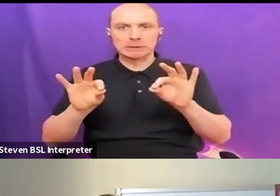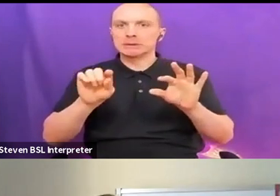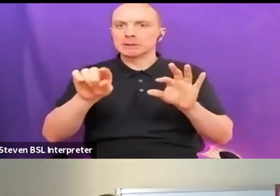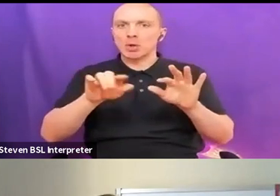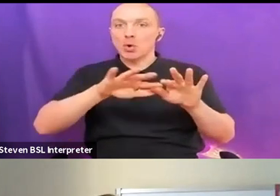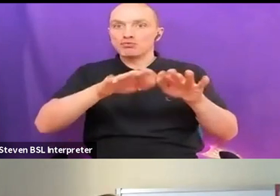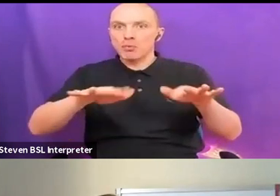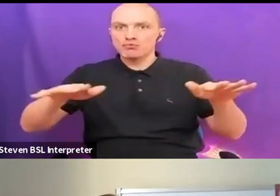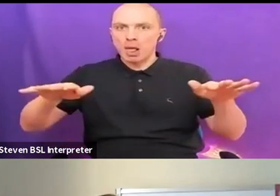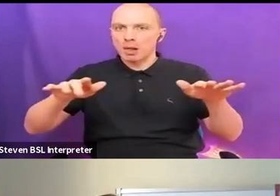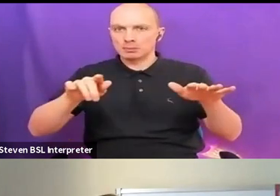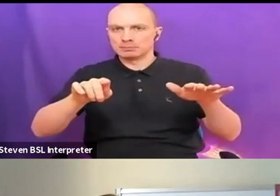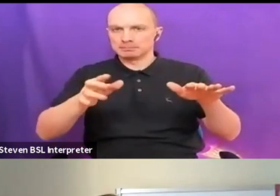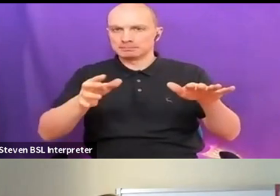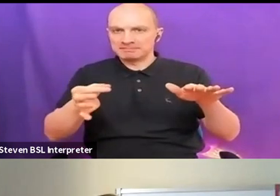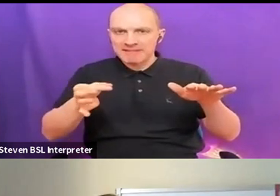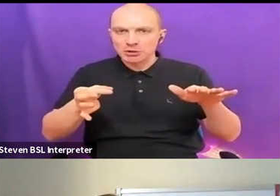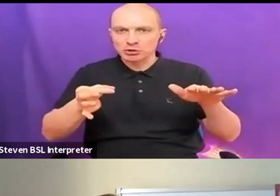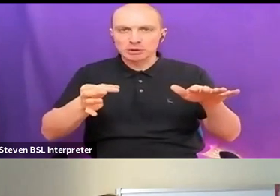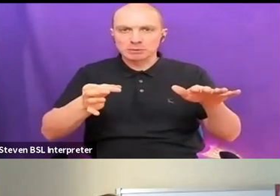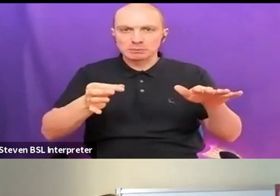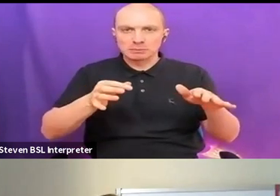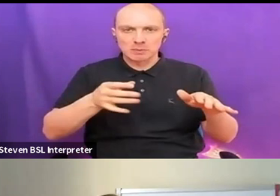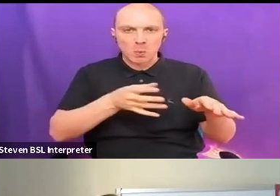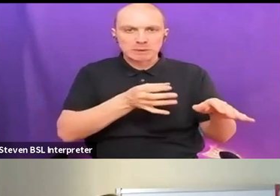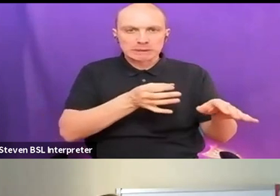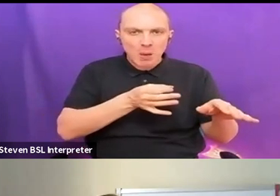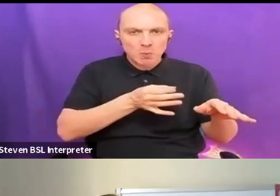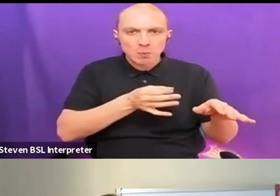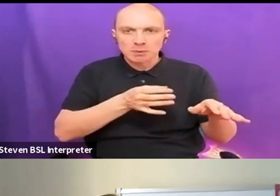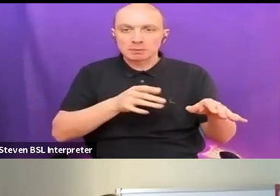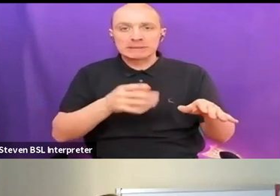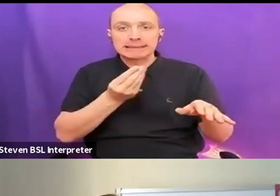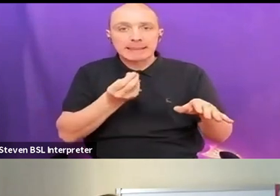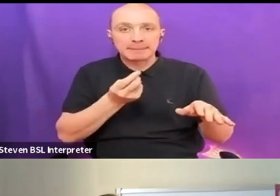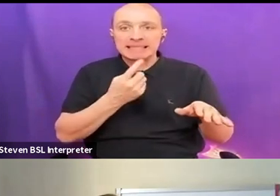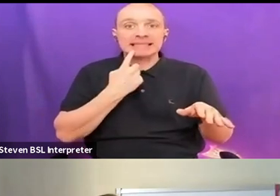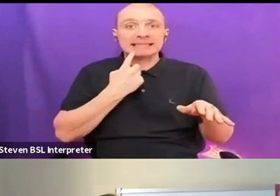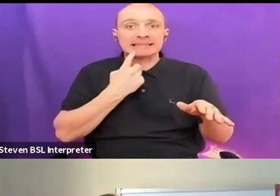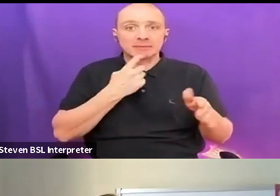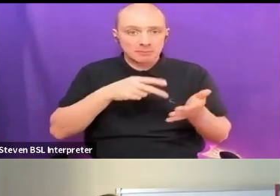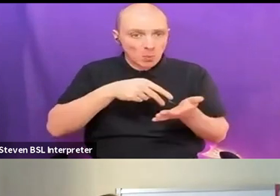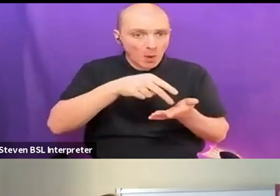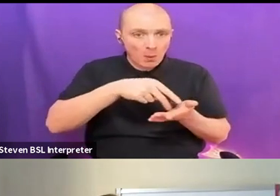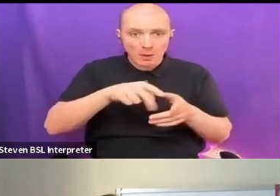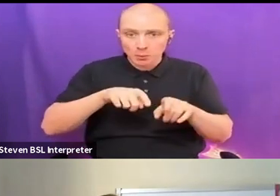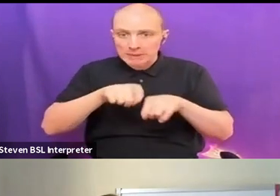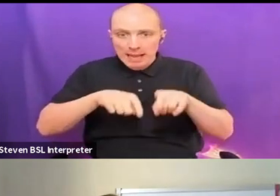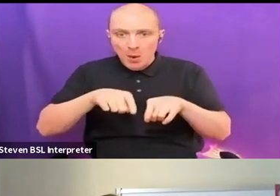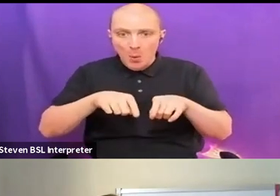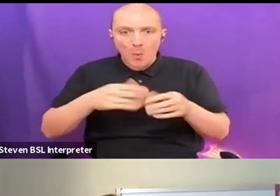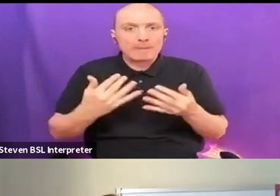and towns, you could easily walk or cycle or be in a buggy or whatever it